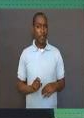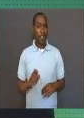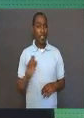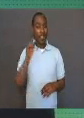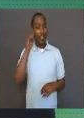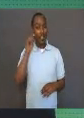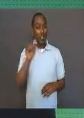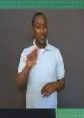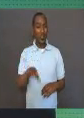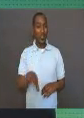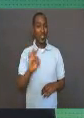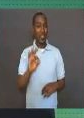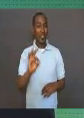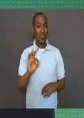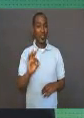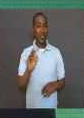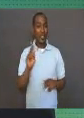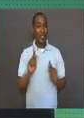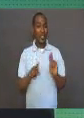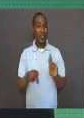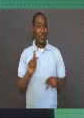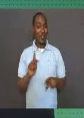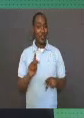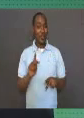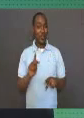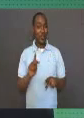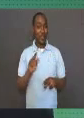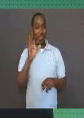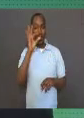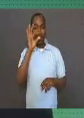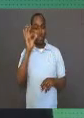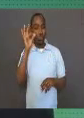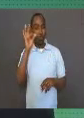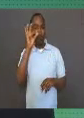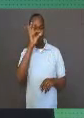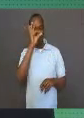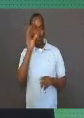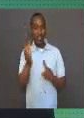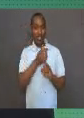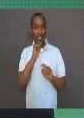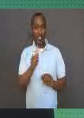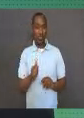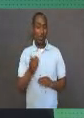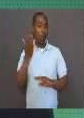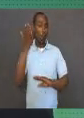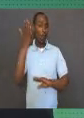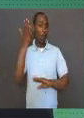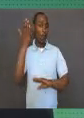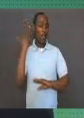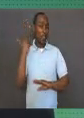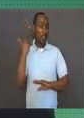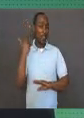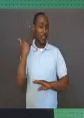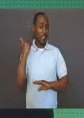out that the people who did not catch smallpox had been sick before with